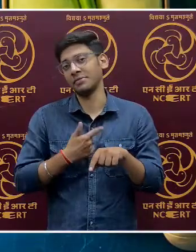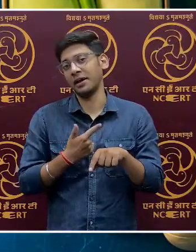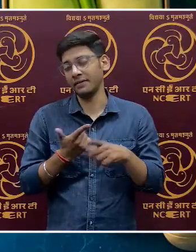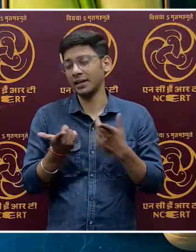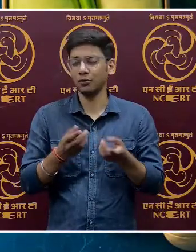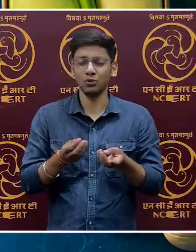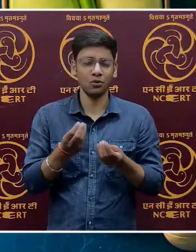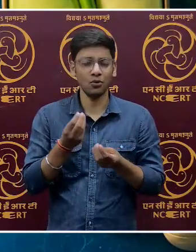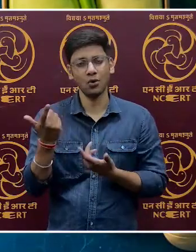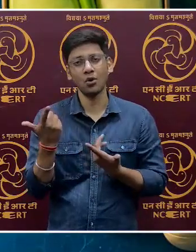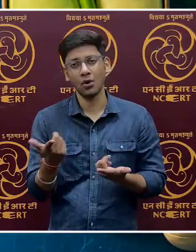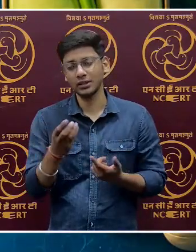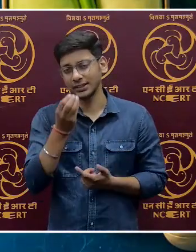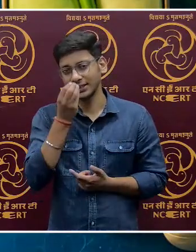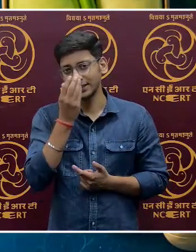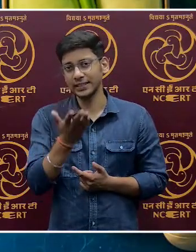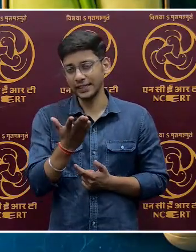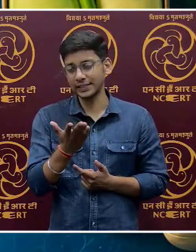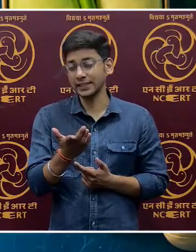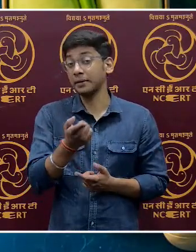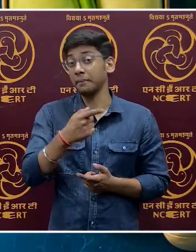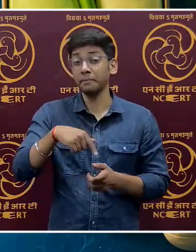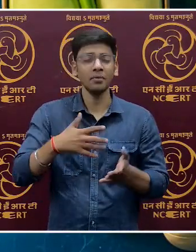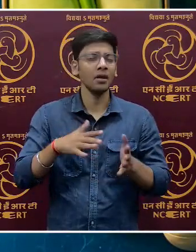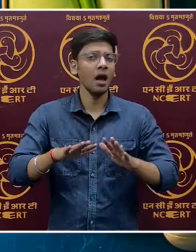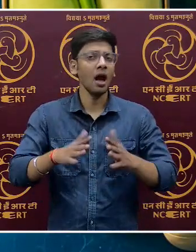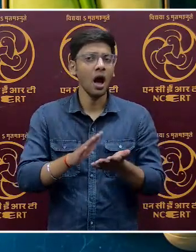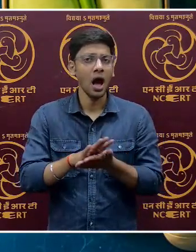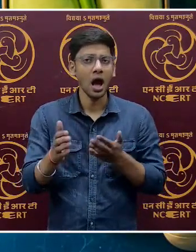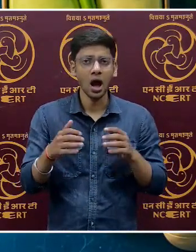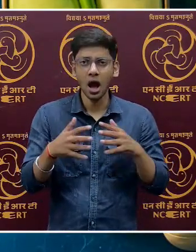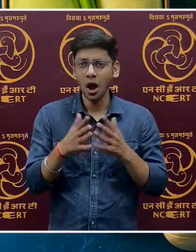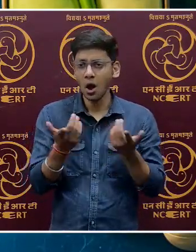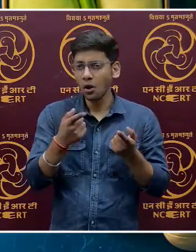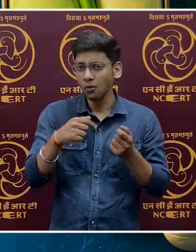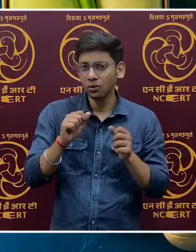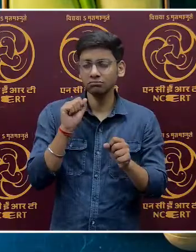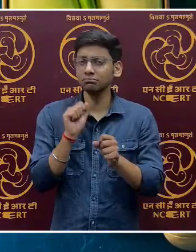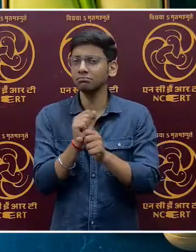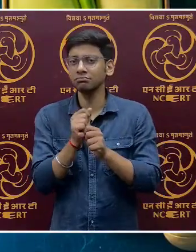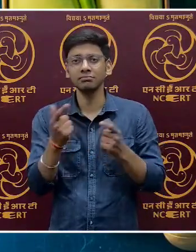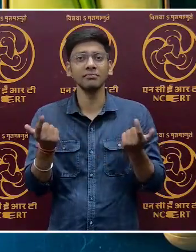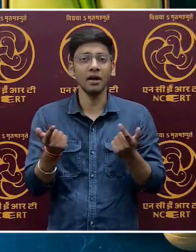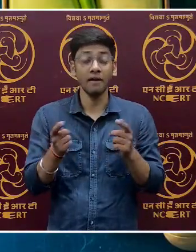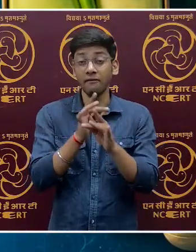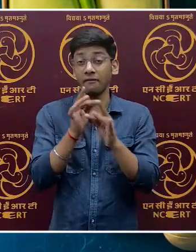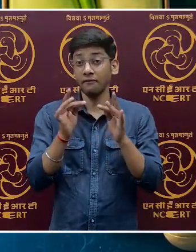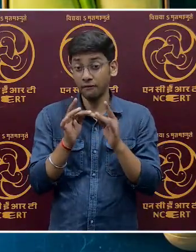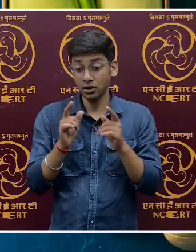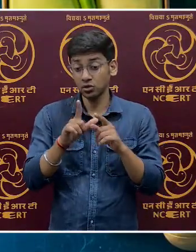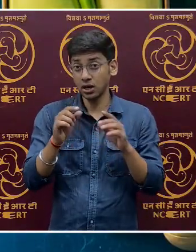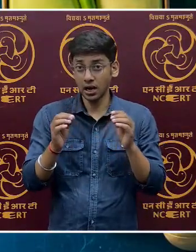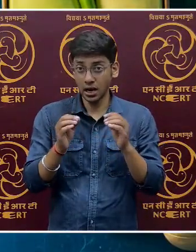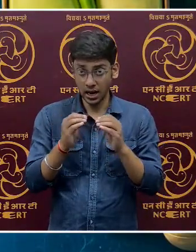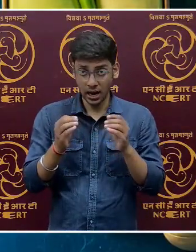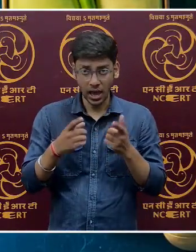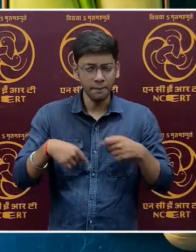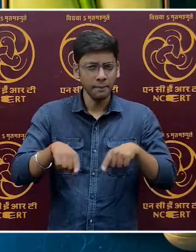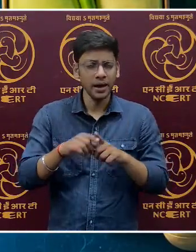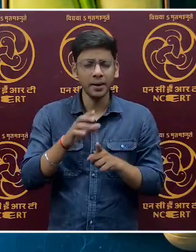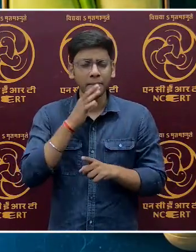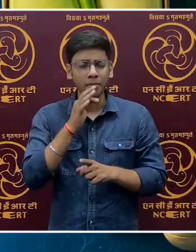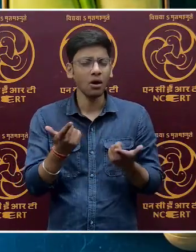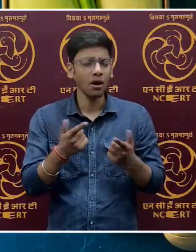it. This is easy. And how do we need to proceed towards it? Why are virtual labs important? There are a lot of